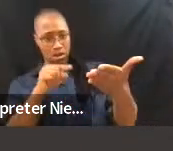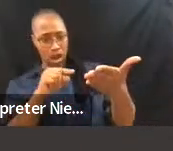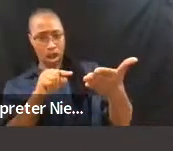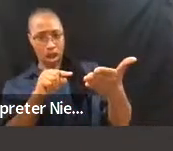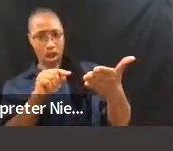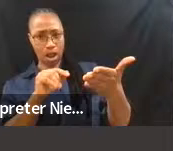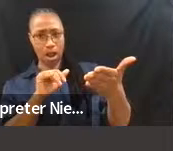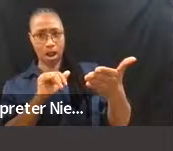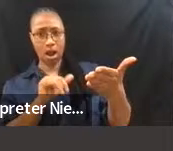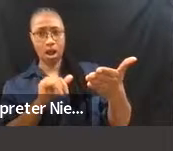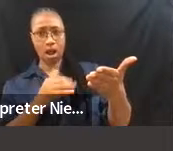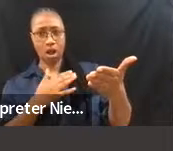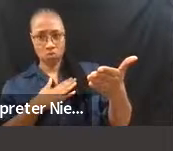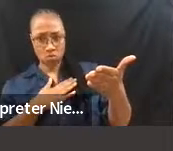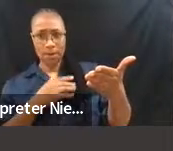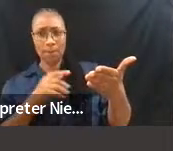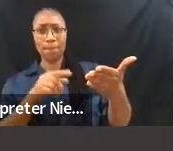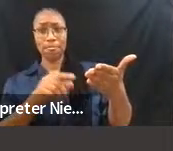Board.